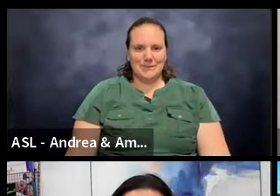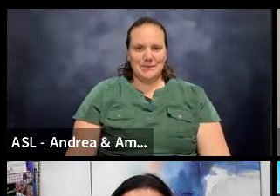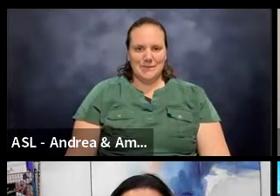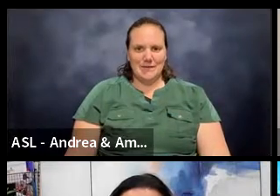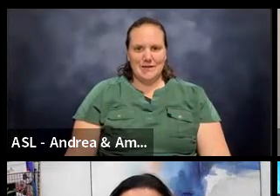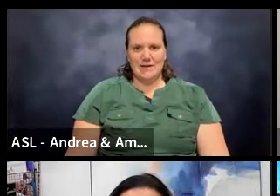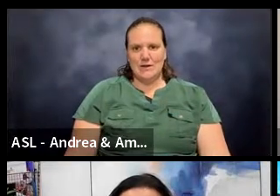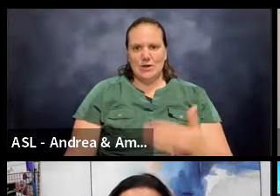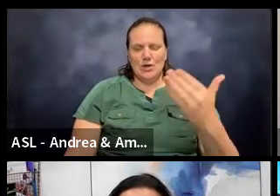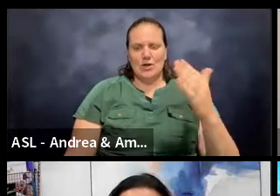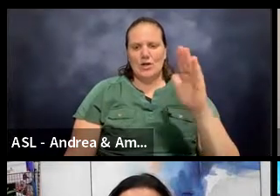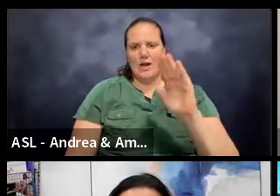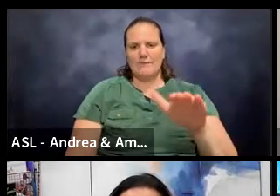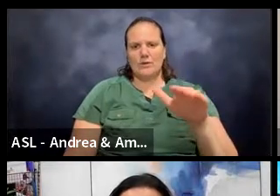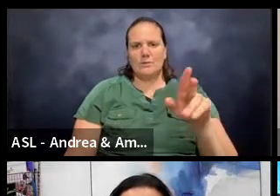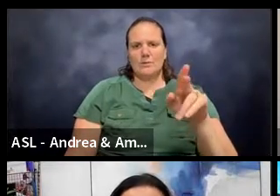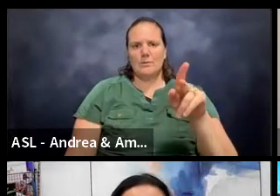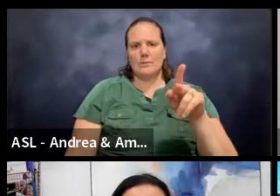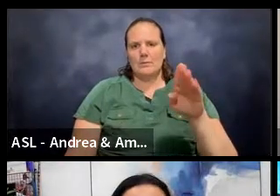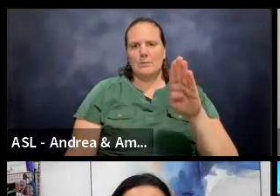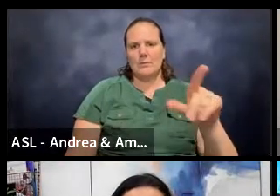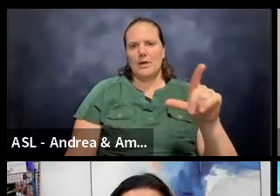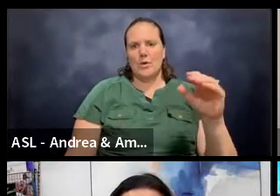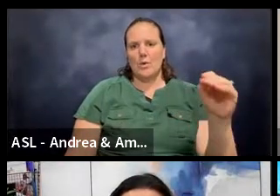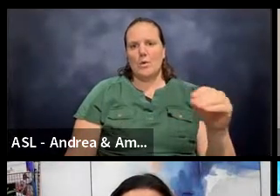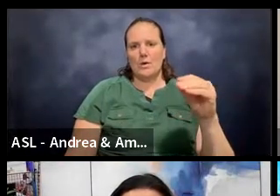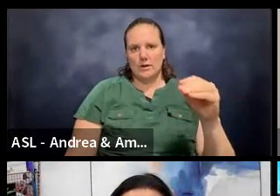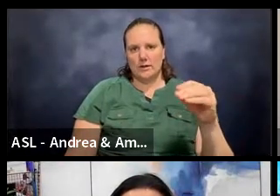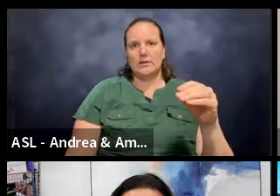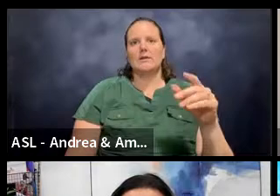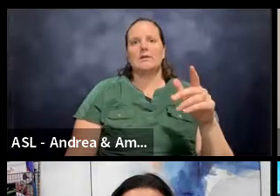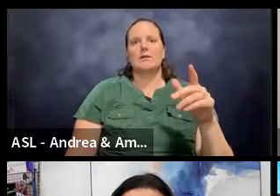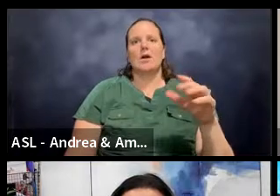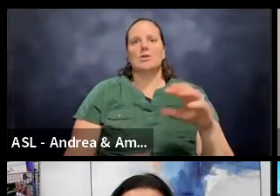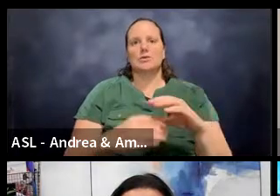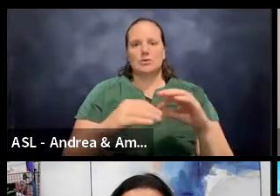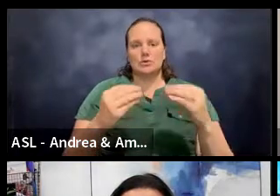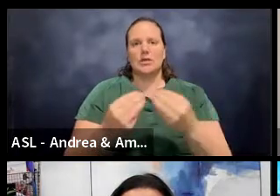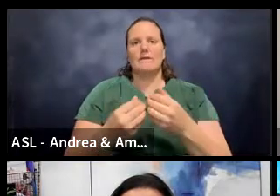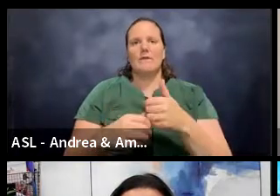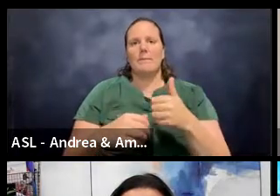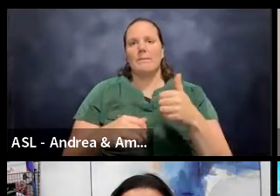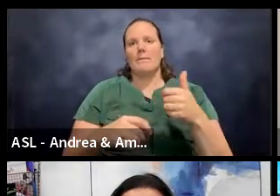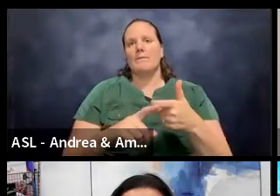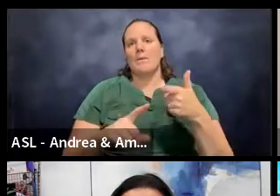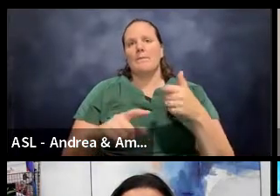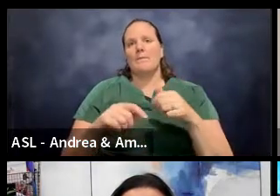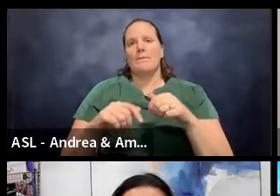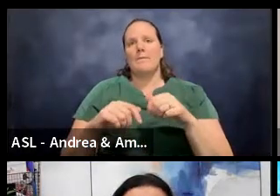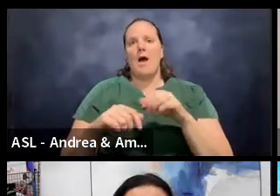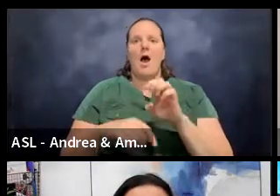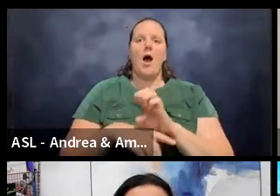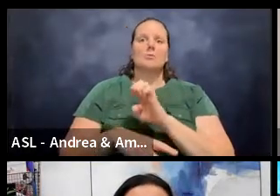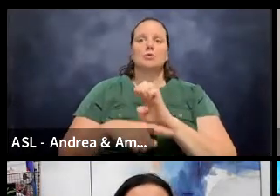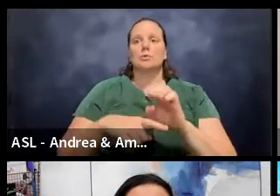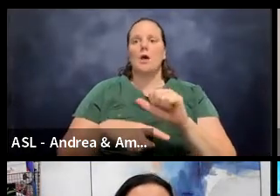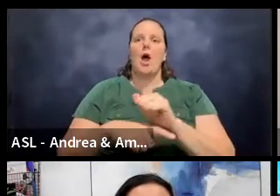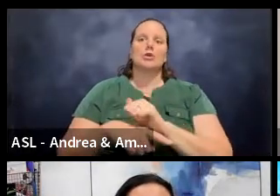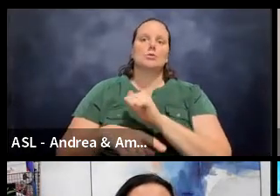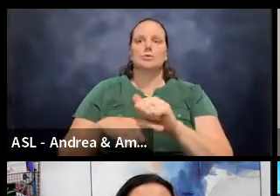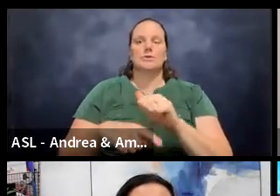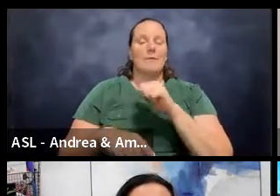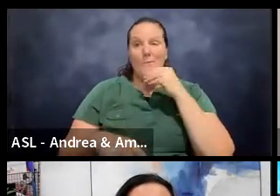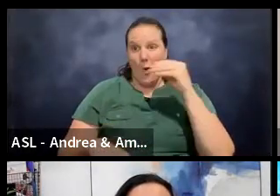Good afternoon, everyone. It's Bill Prouse from the Oregon Association of Minority Entrepreneurs. I am calling from home today, so I'm not at work,